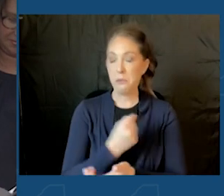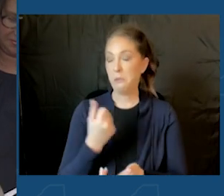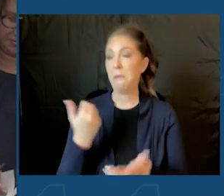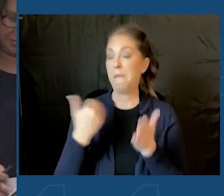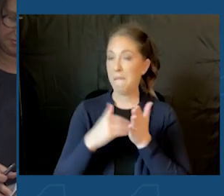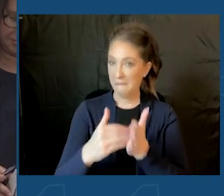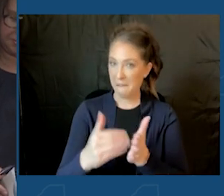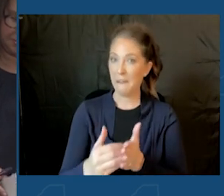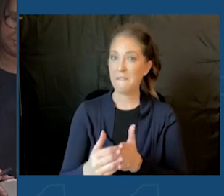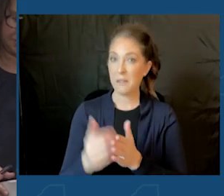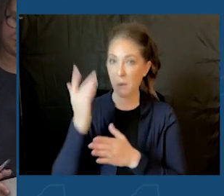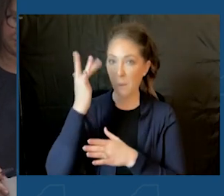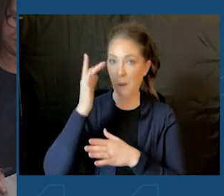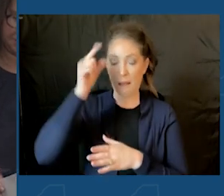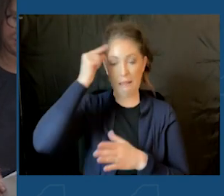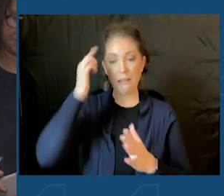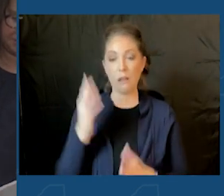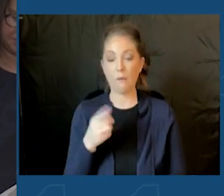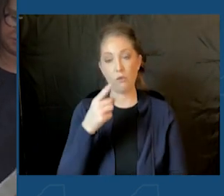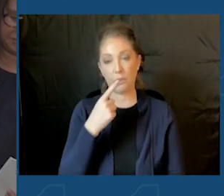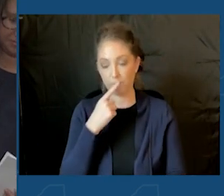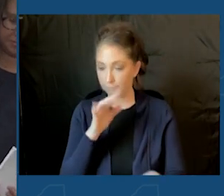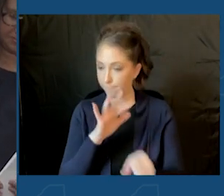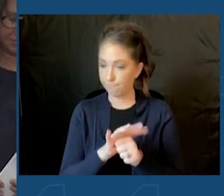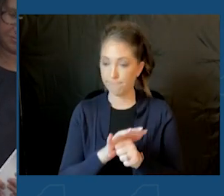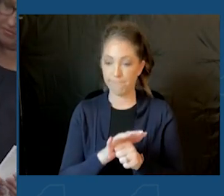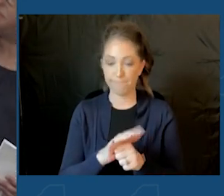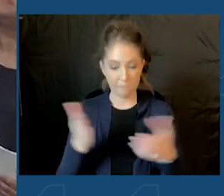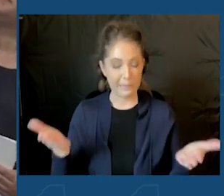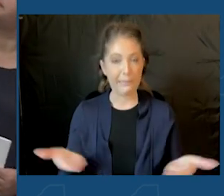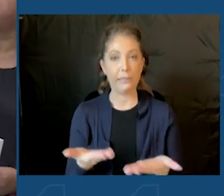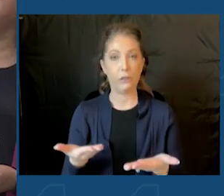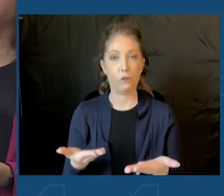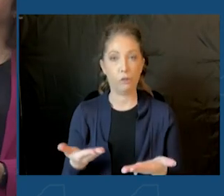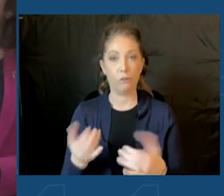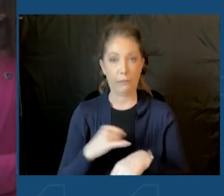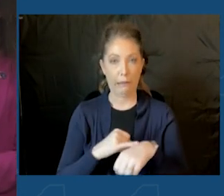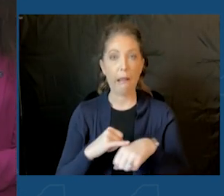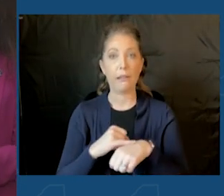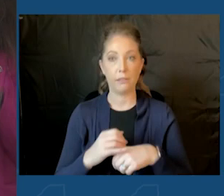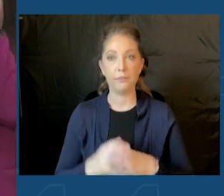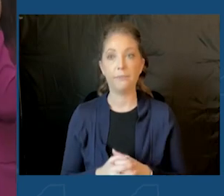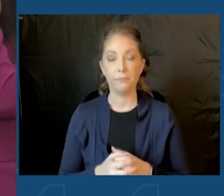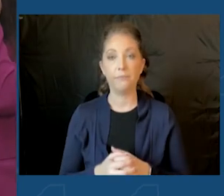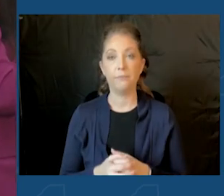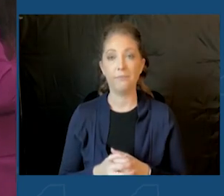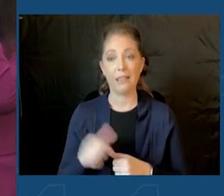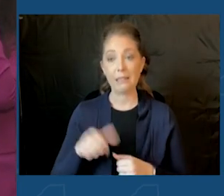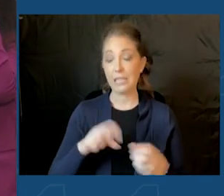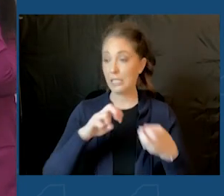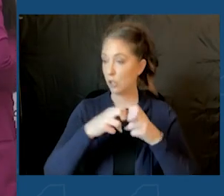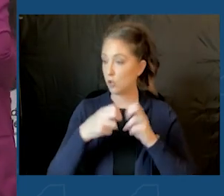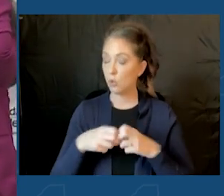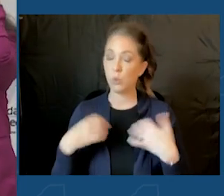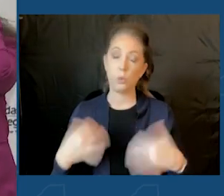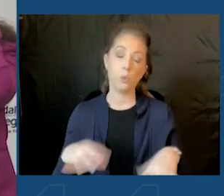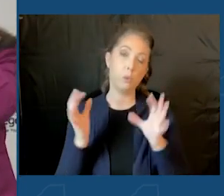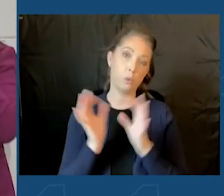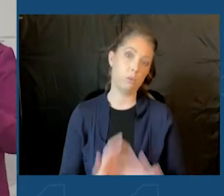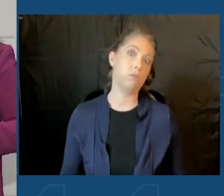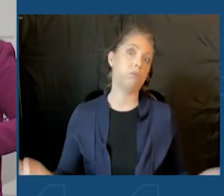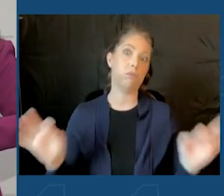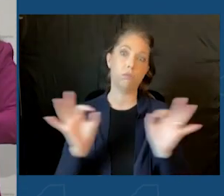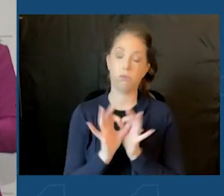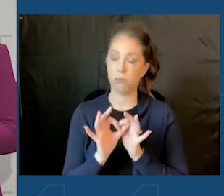of the governor's commitment and presence here on the island. And this is an issue that is incredibly important to us as we